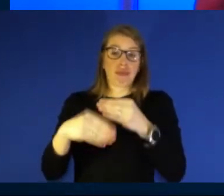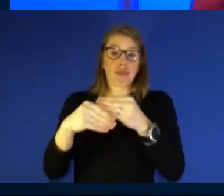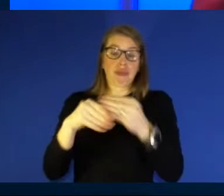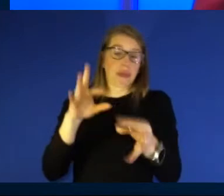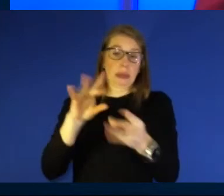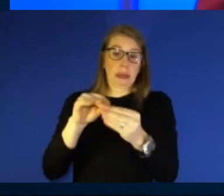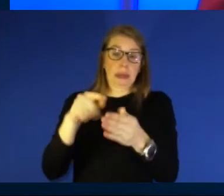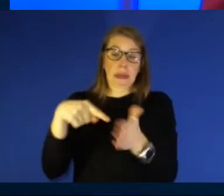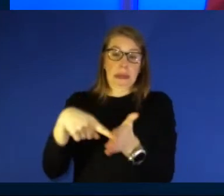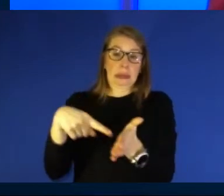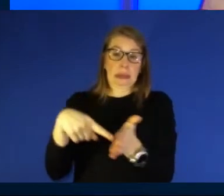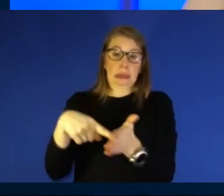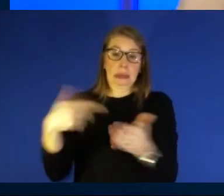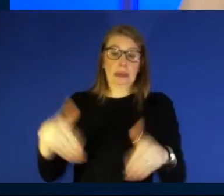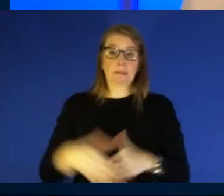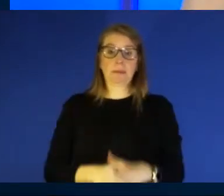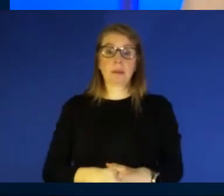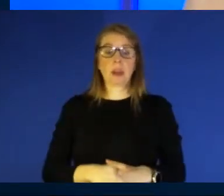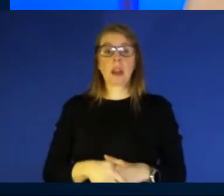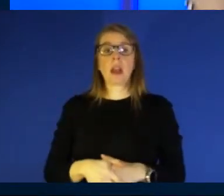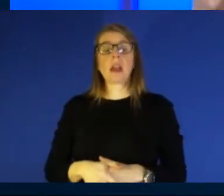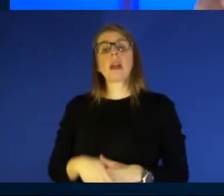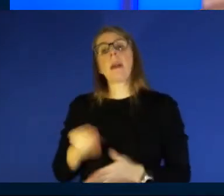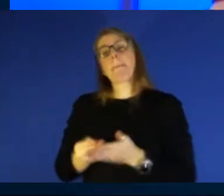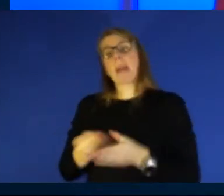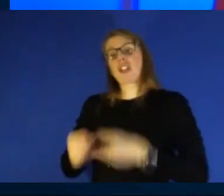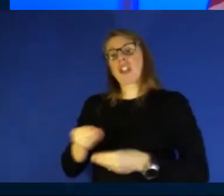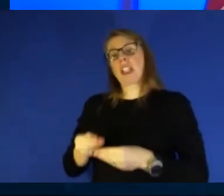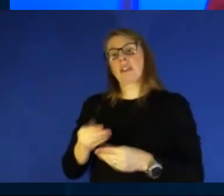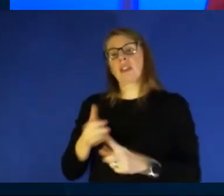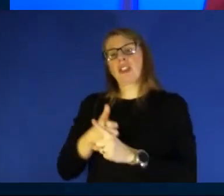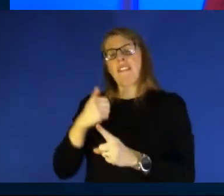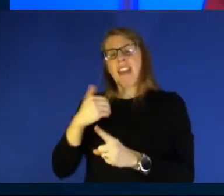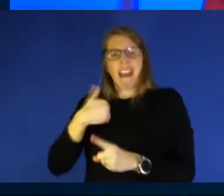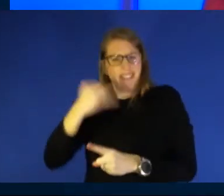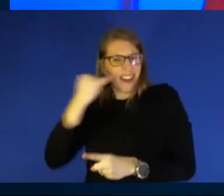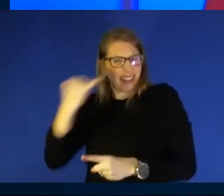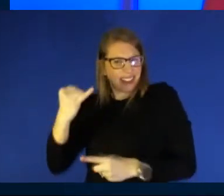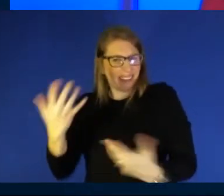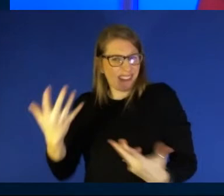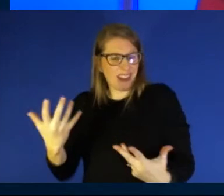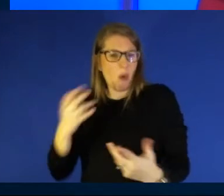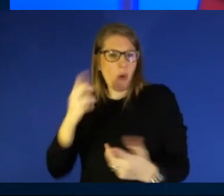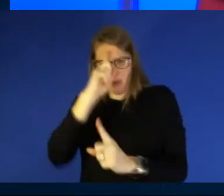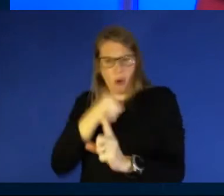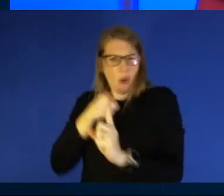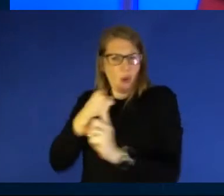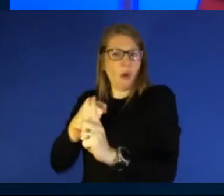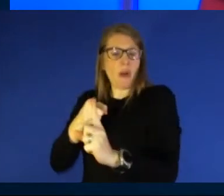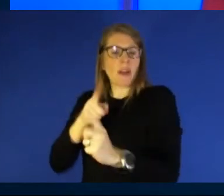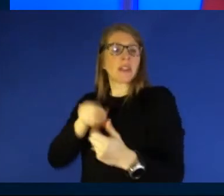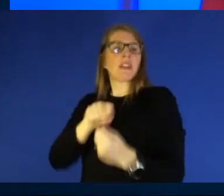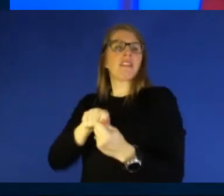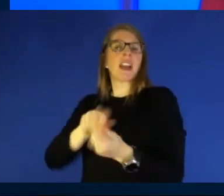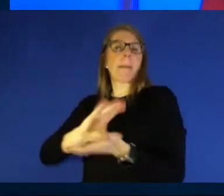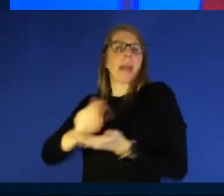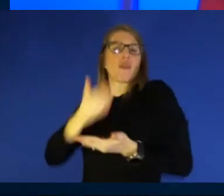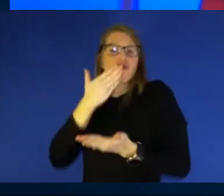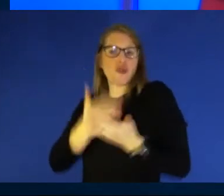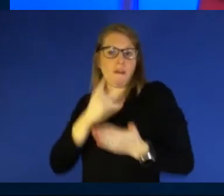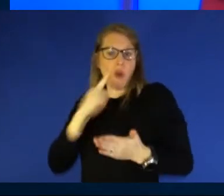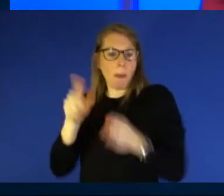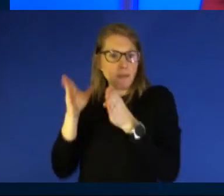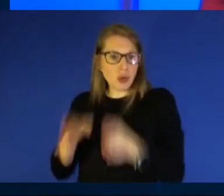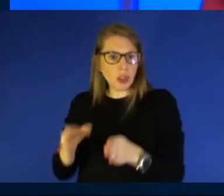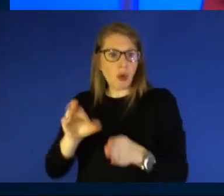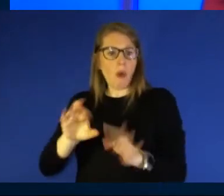to budgeting, do you have a ballpark amount or a goal of a certain amount that would be good for a person or a family